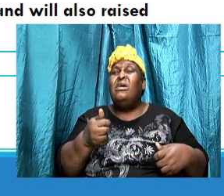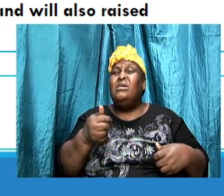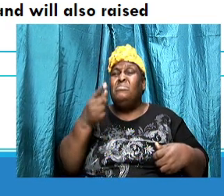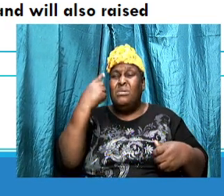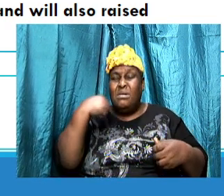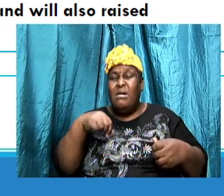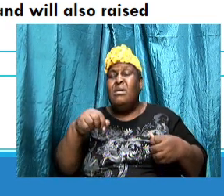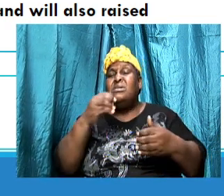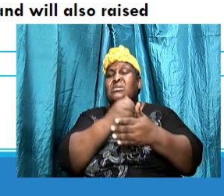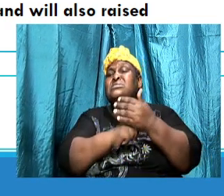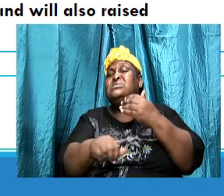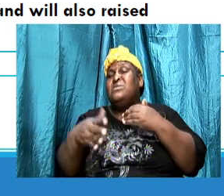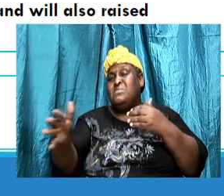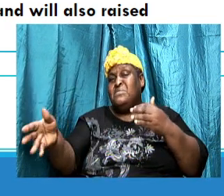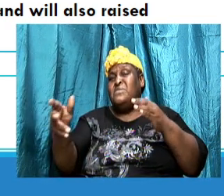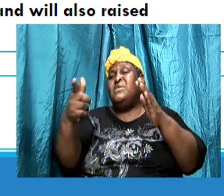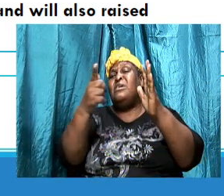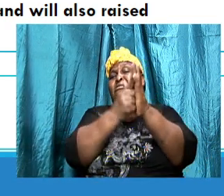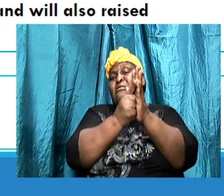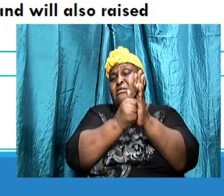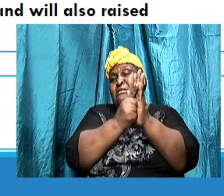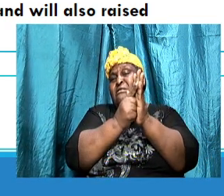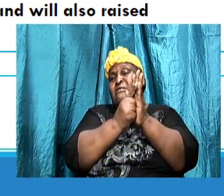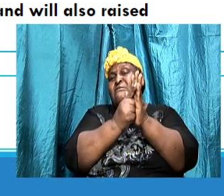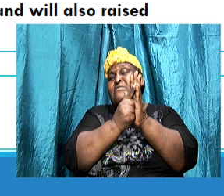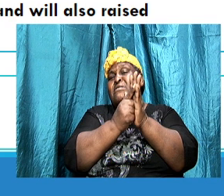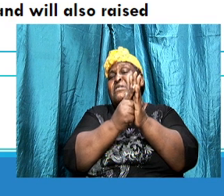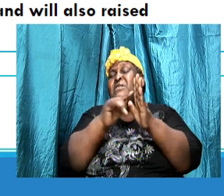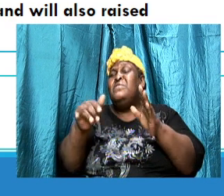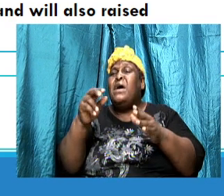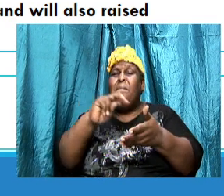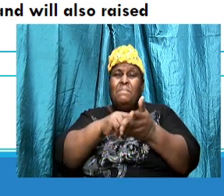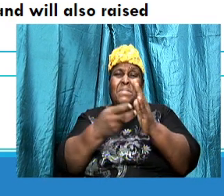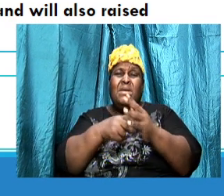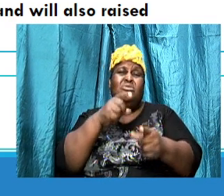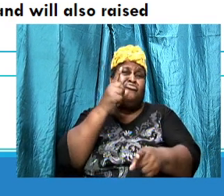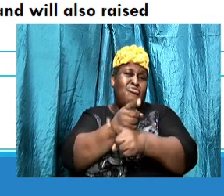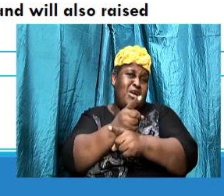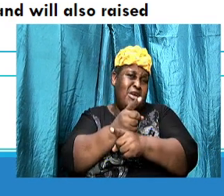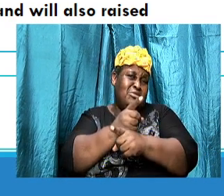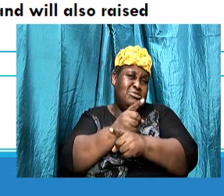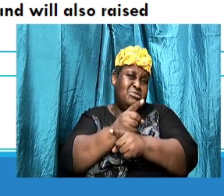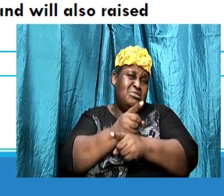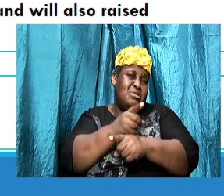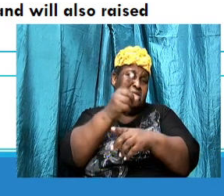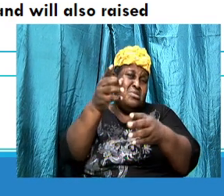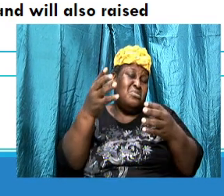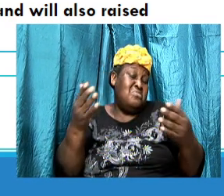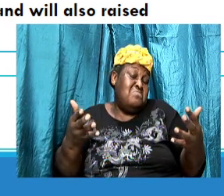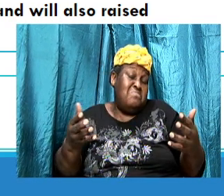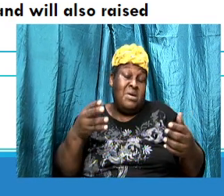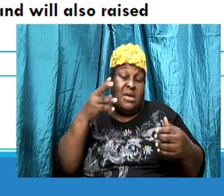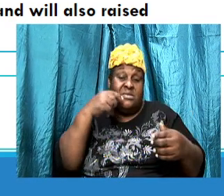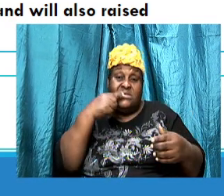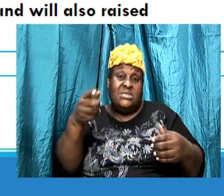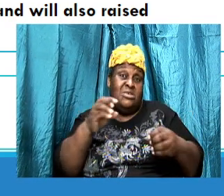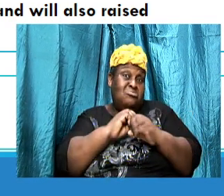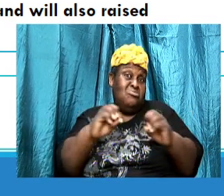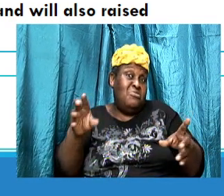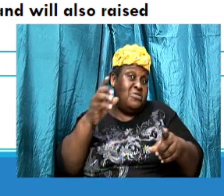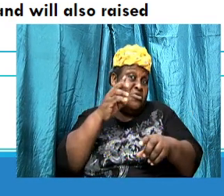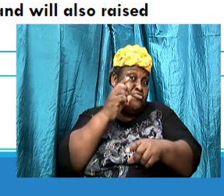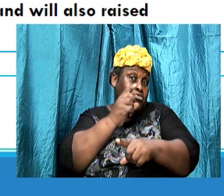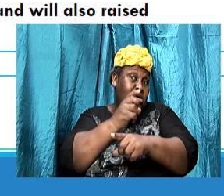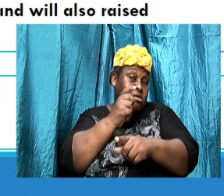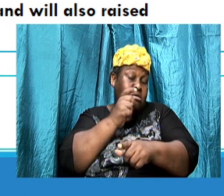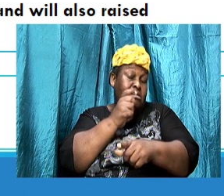lawful does not mean it is expedient. So, you know, you might say nothing is wrong with this. And true, nothing is wrong, might be wrong